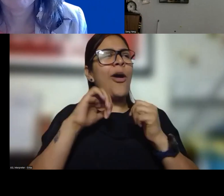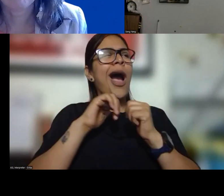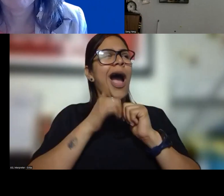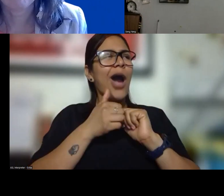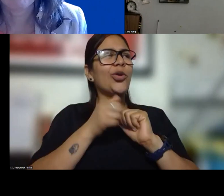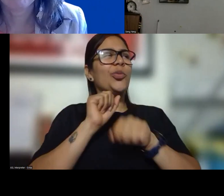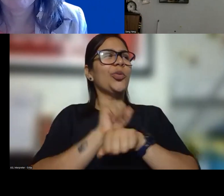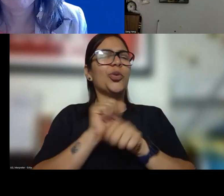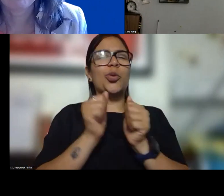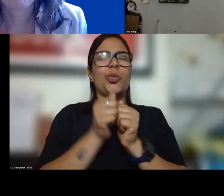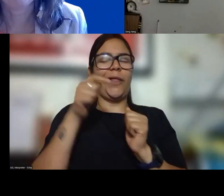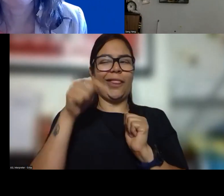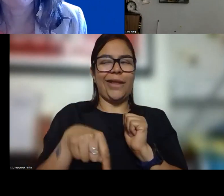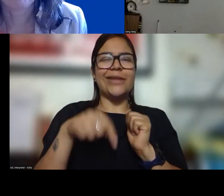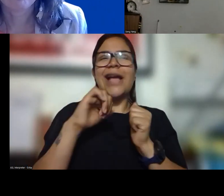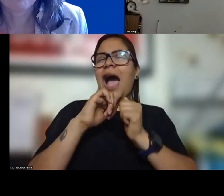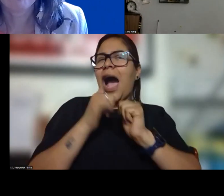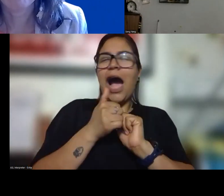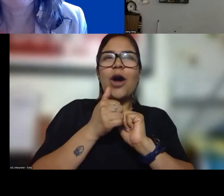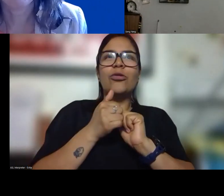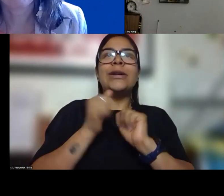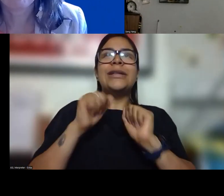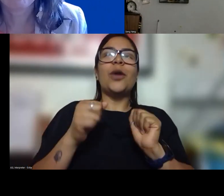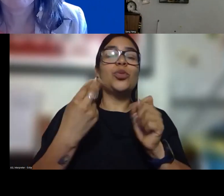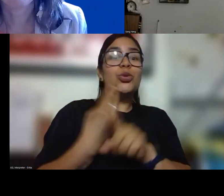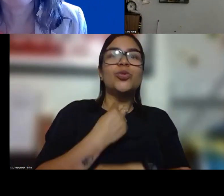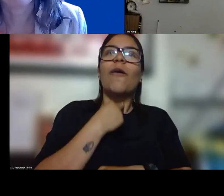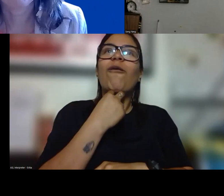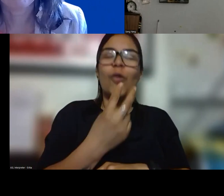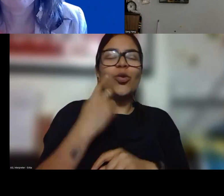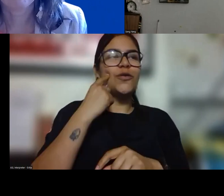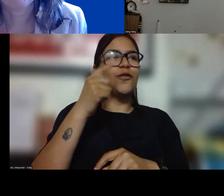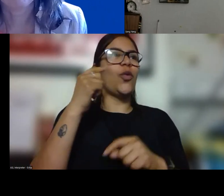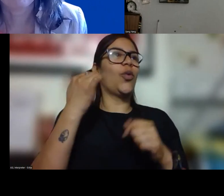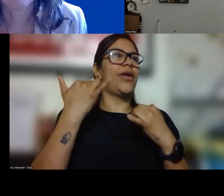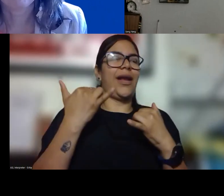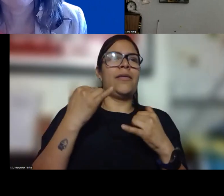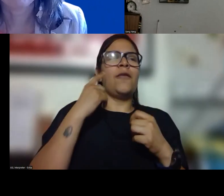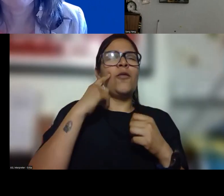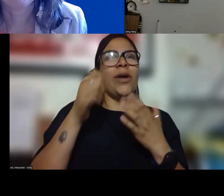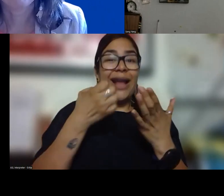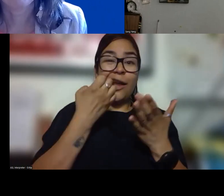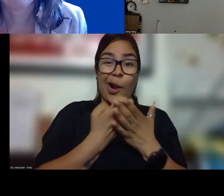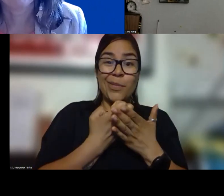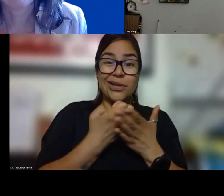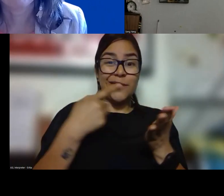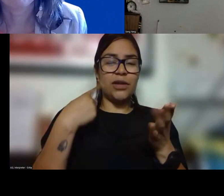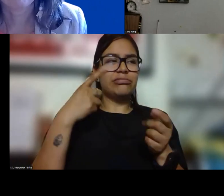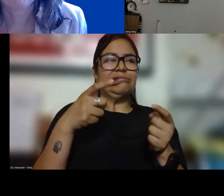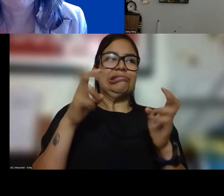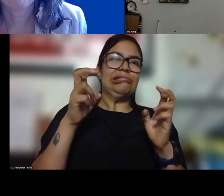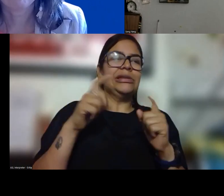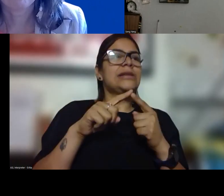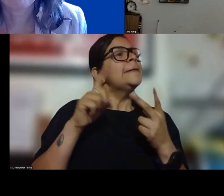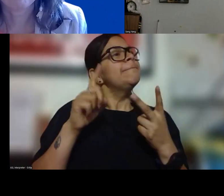we can get our voices heard, and how can we be respectful of the generations? Because in terms of economics, in terms of like what